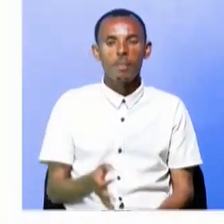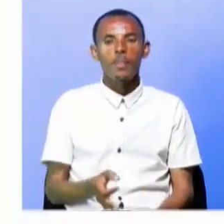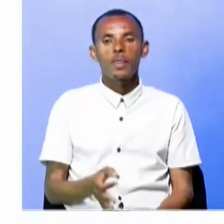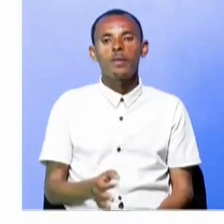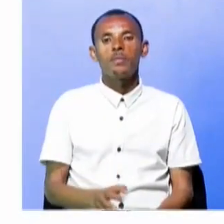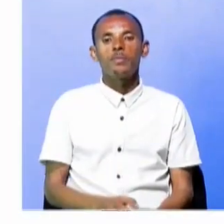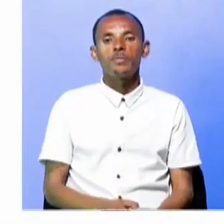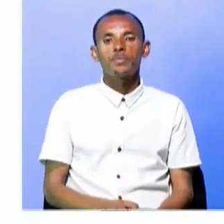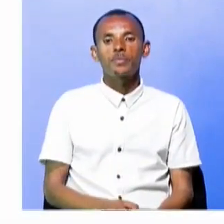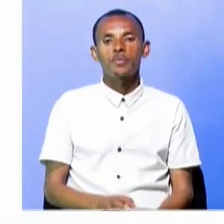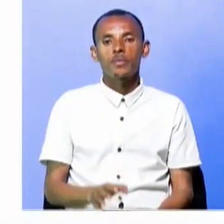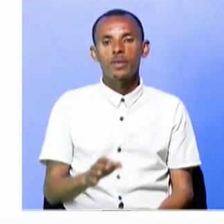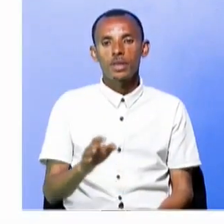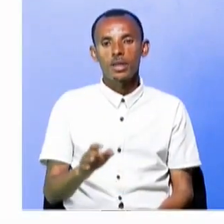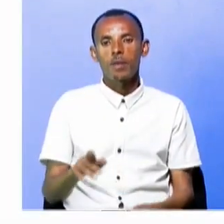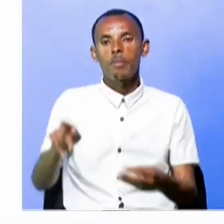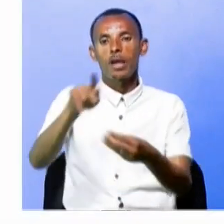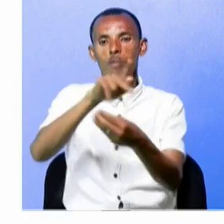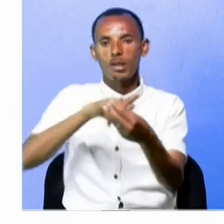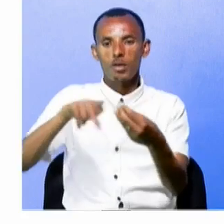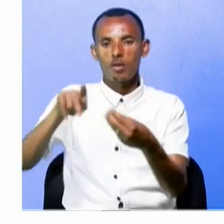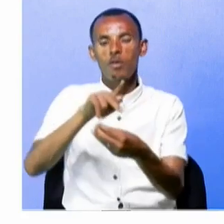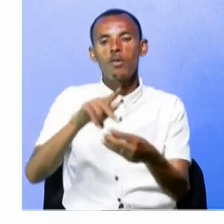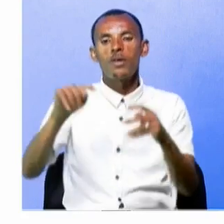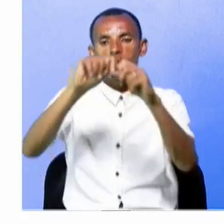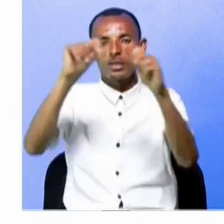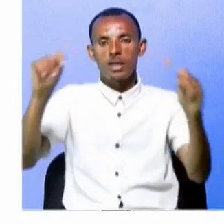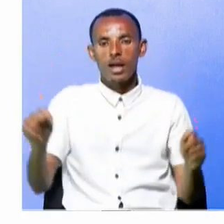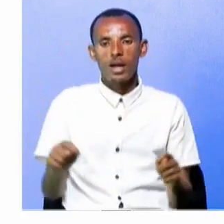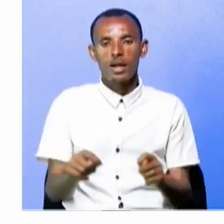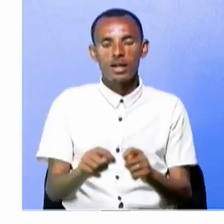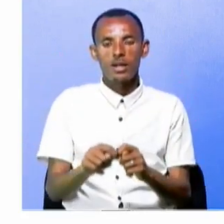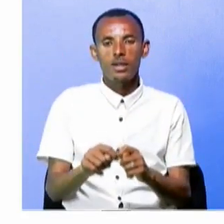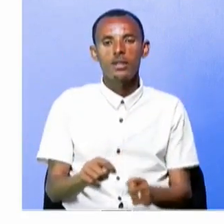Say the perimeter of triangle